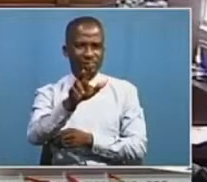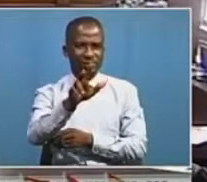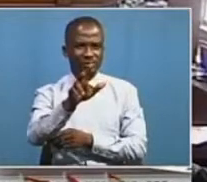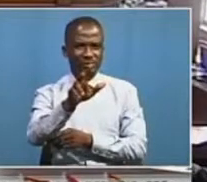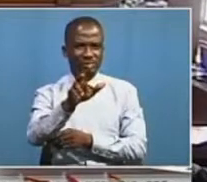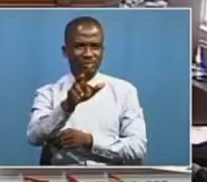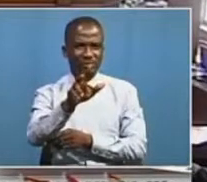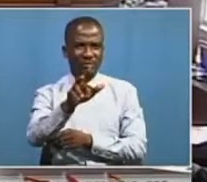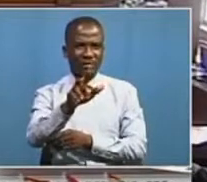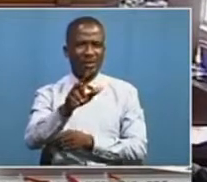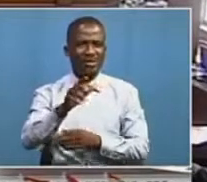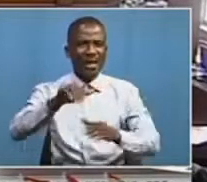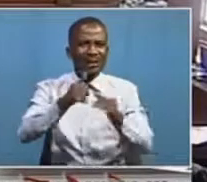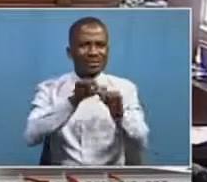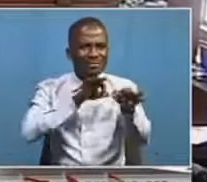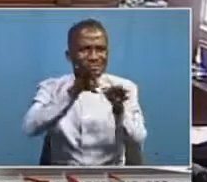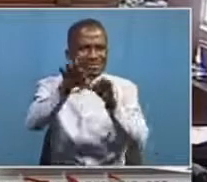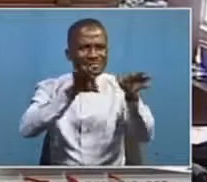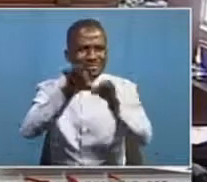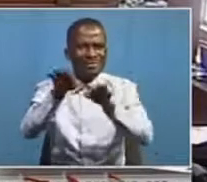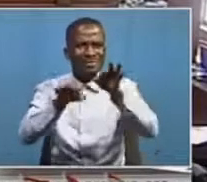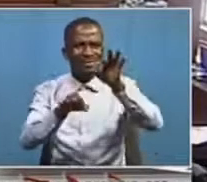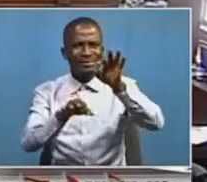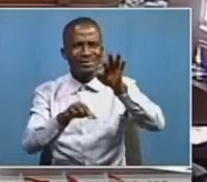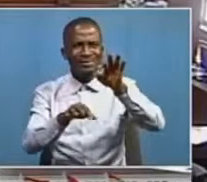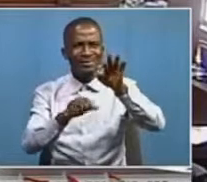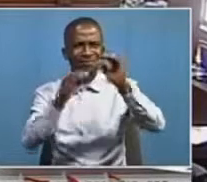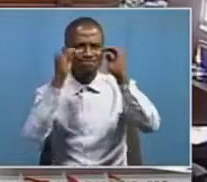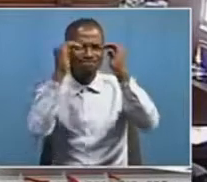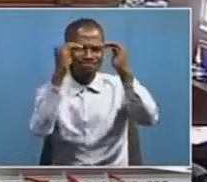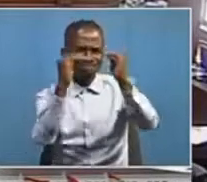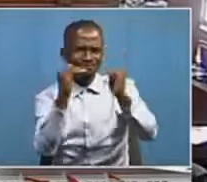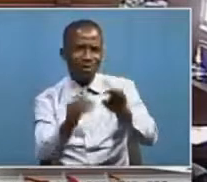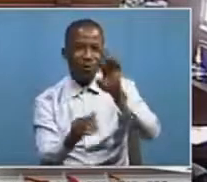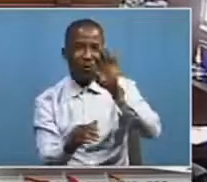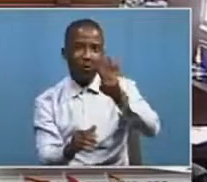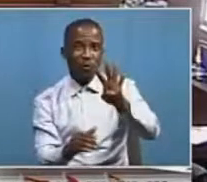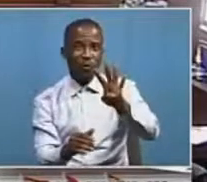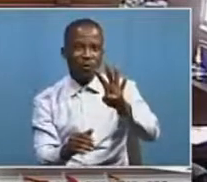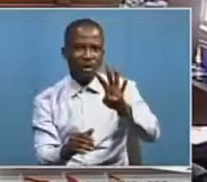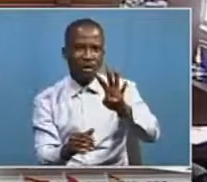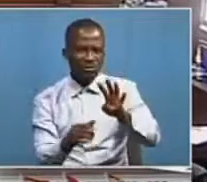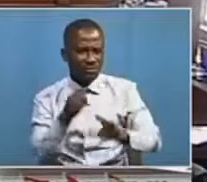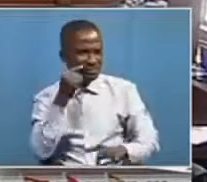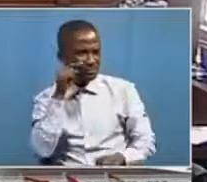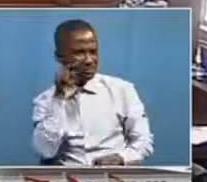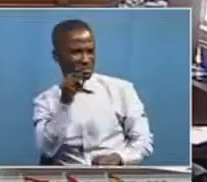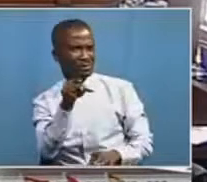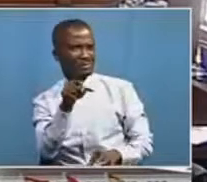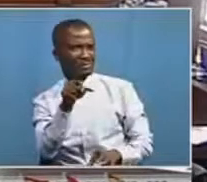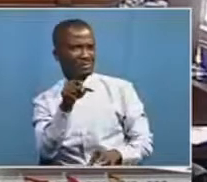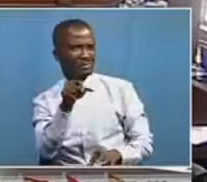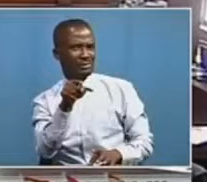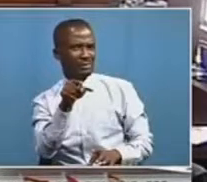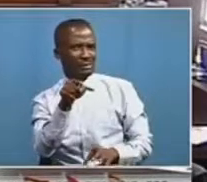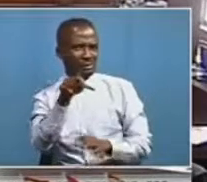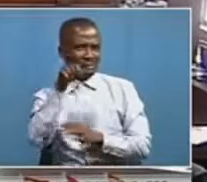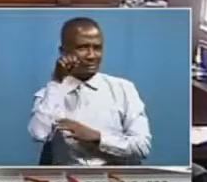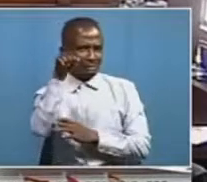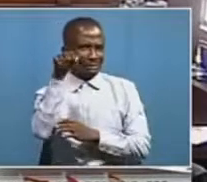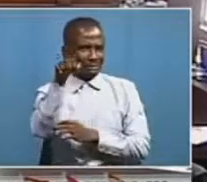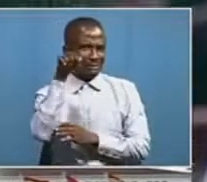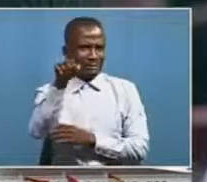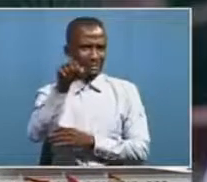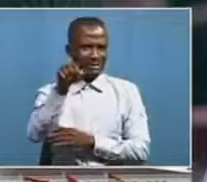The language in which the first 4 reliefs, A to D, were crafted is suggestive that they were directed against the chairperson of the